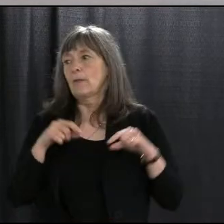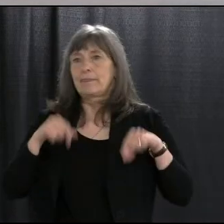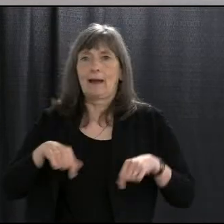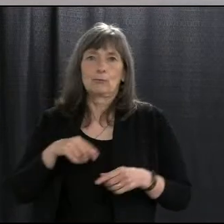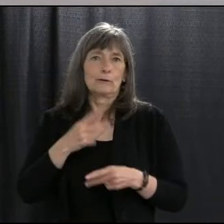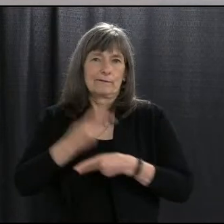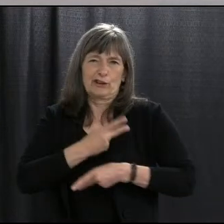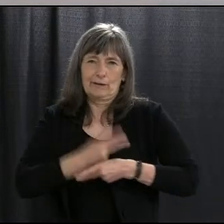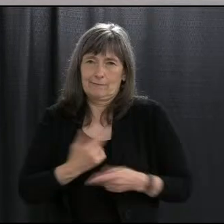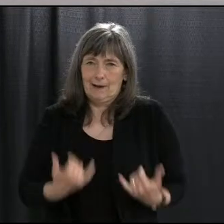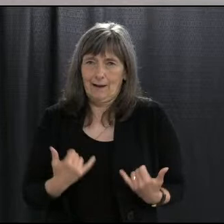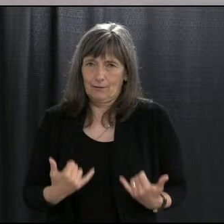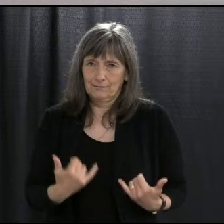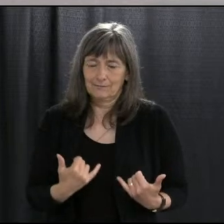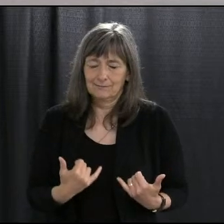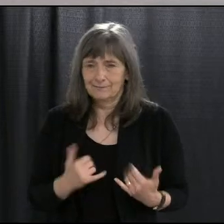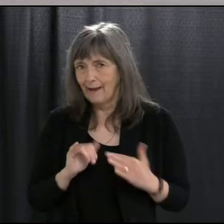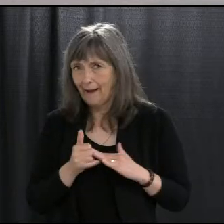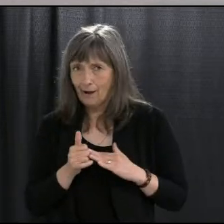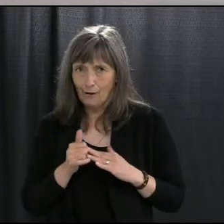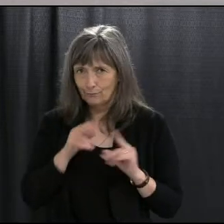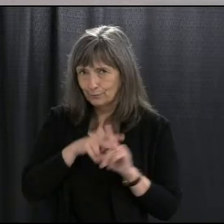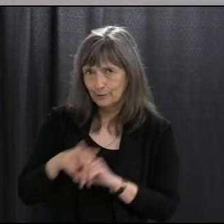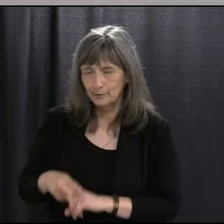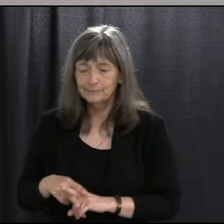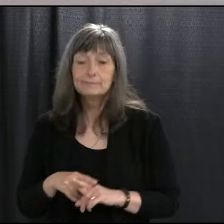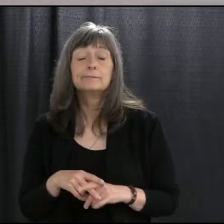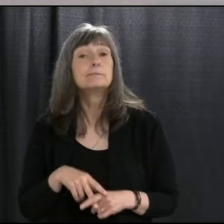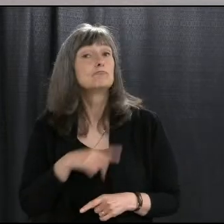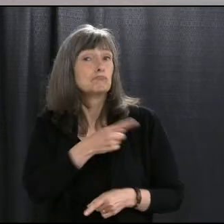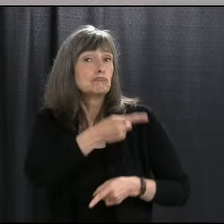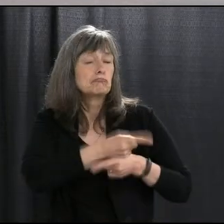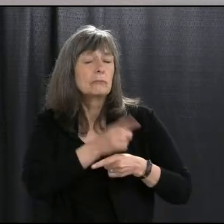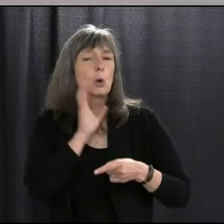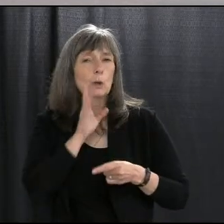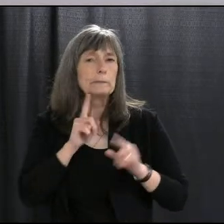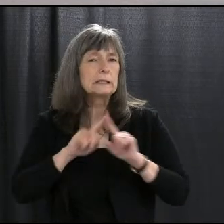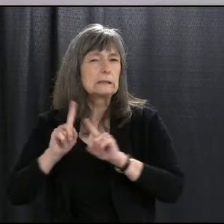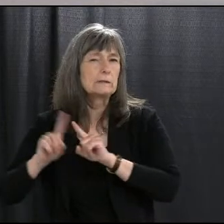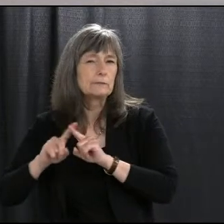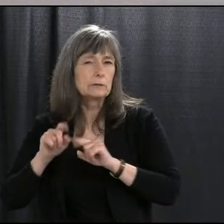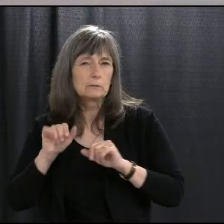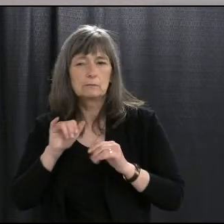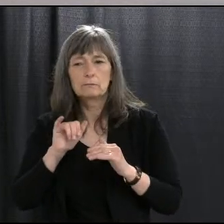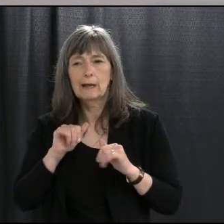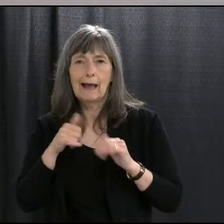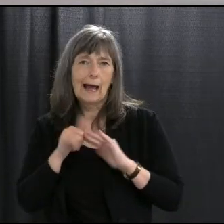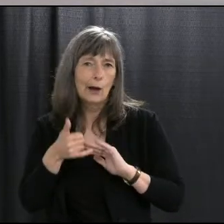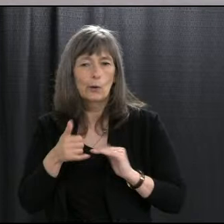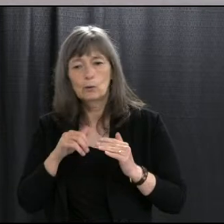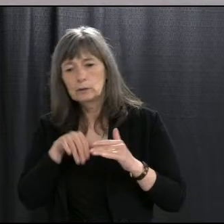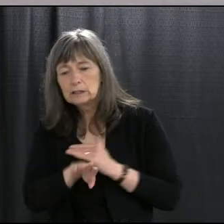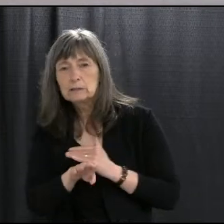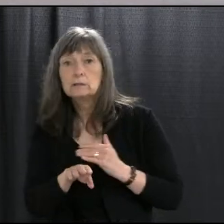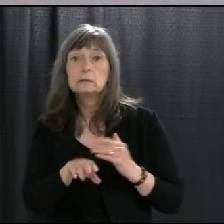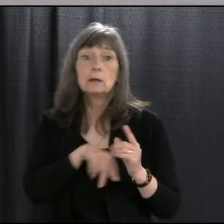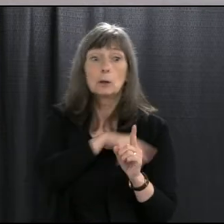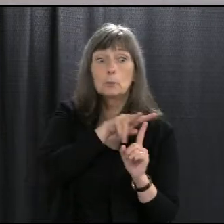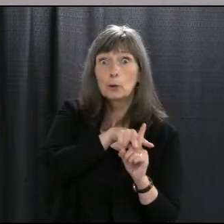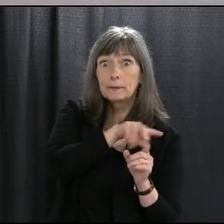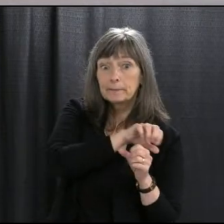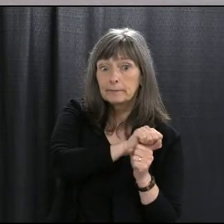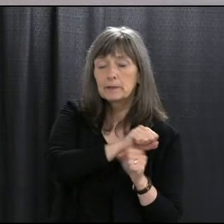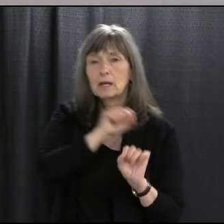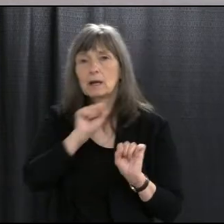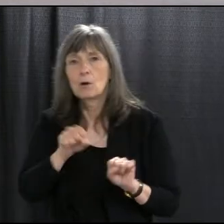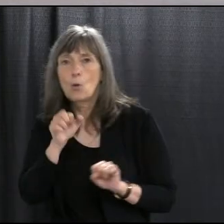now, but to reiterate what the Minister said, it will be a variety of mixed appointments and walk-in.